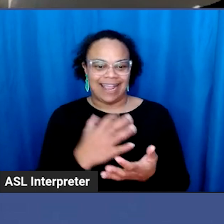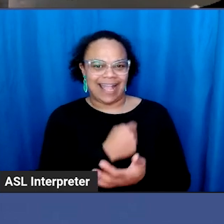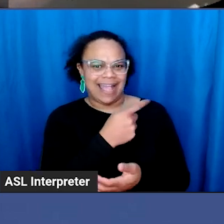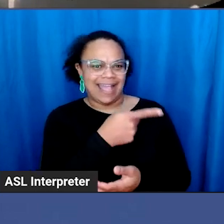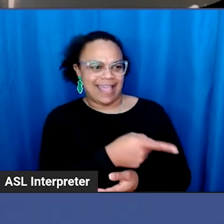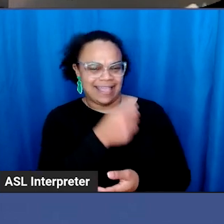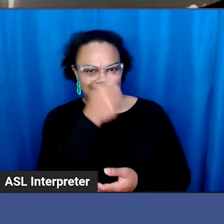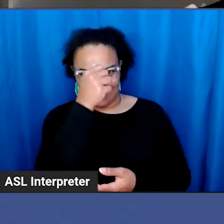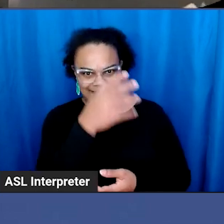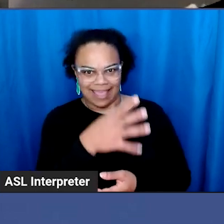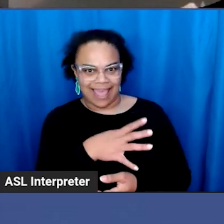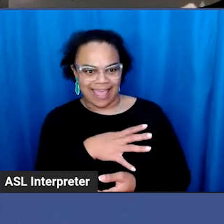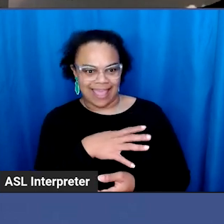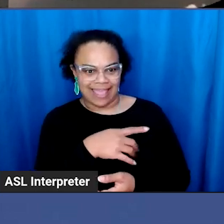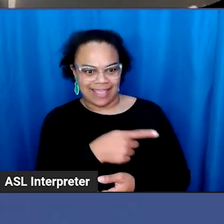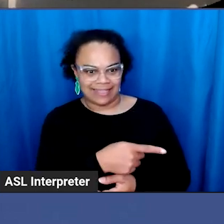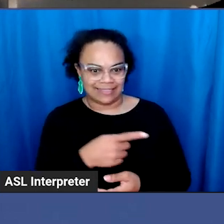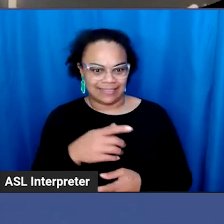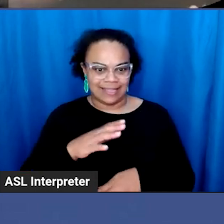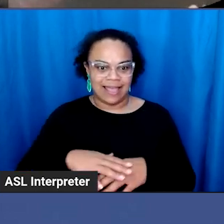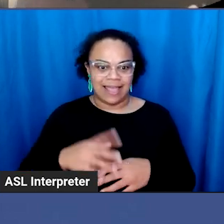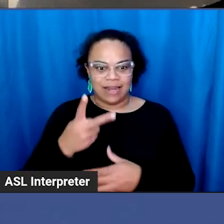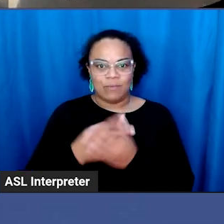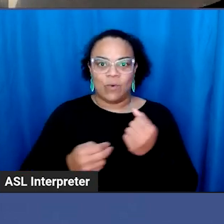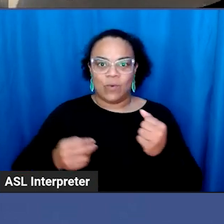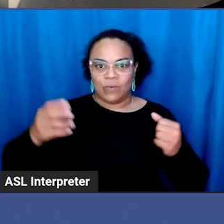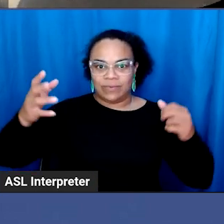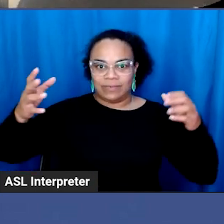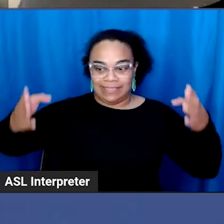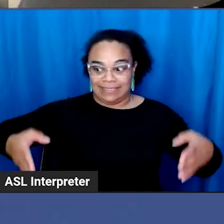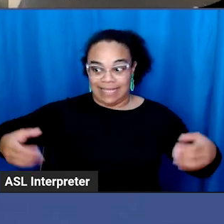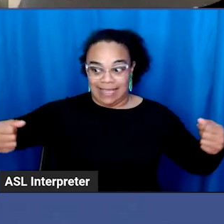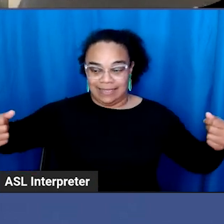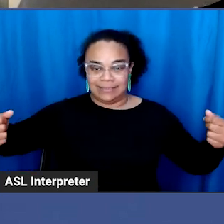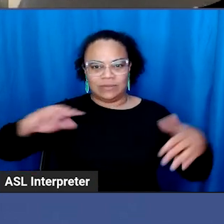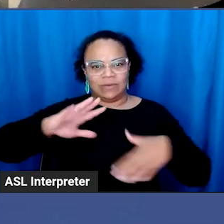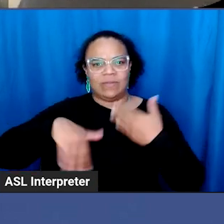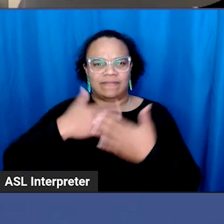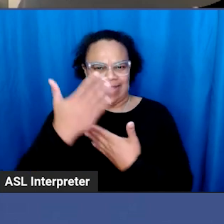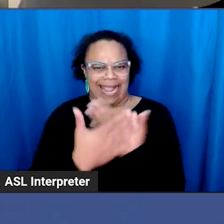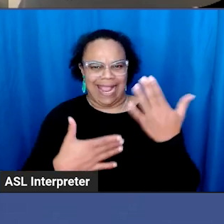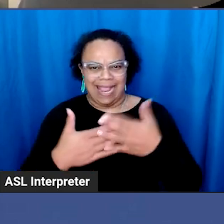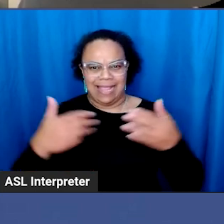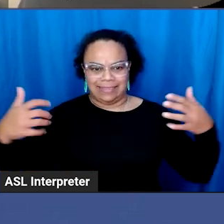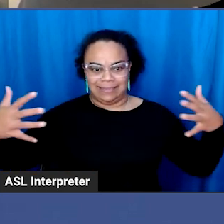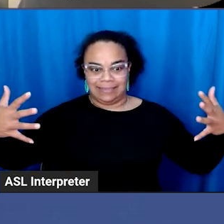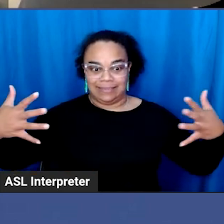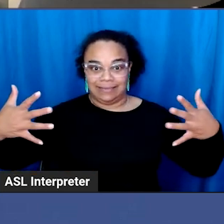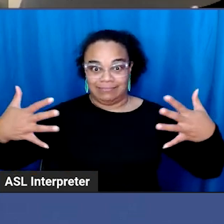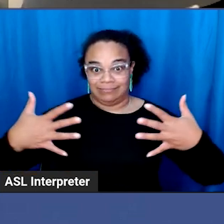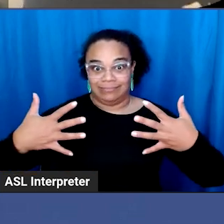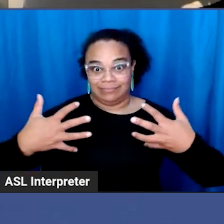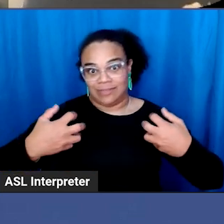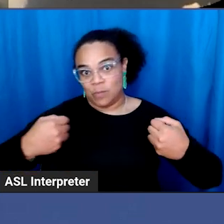guys, on either side pulling in, like, because